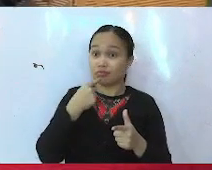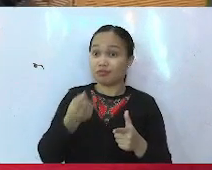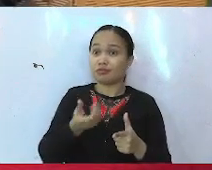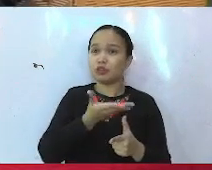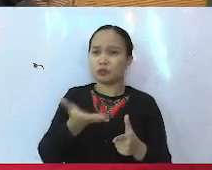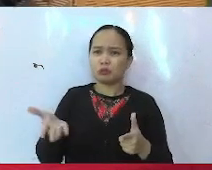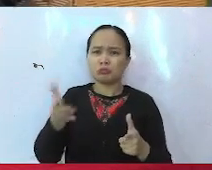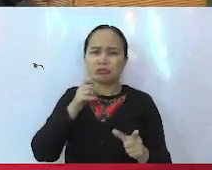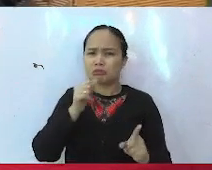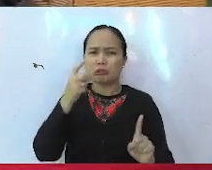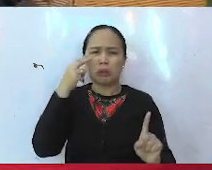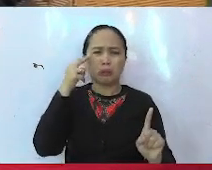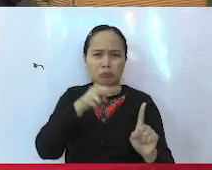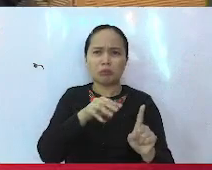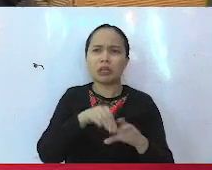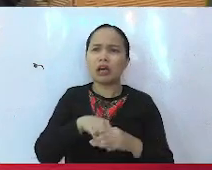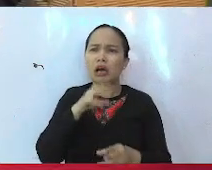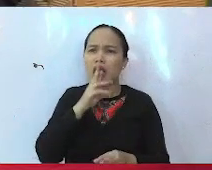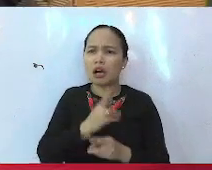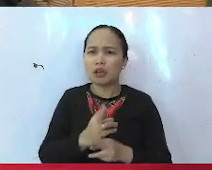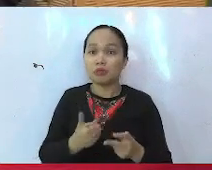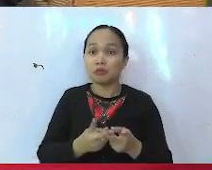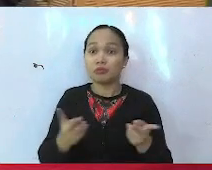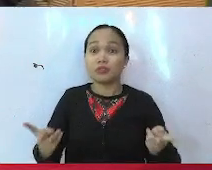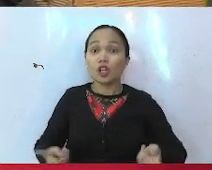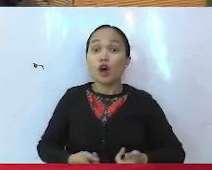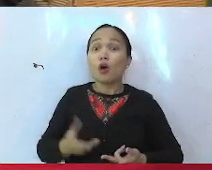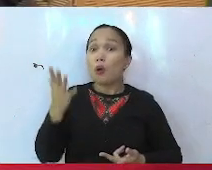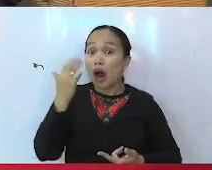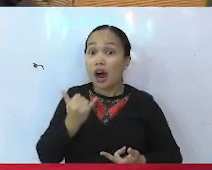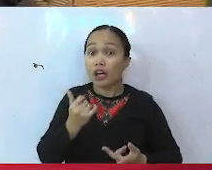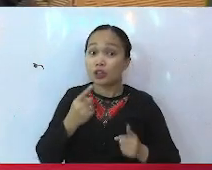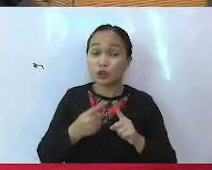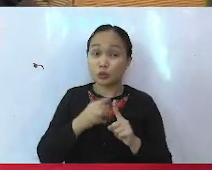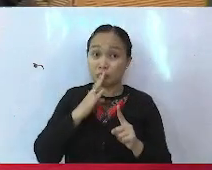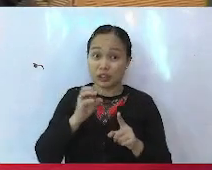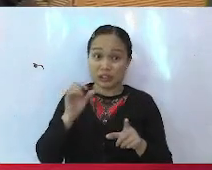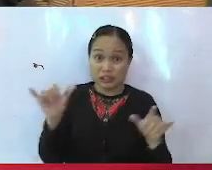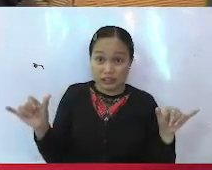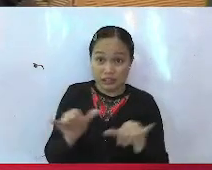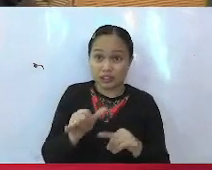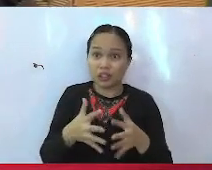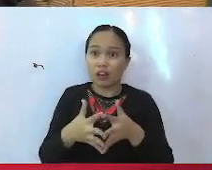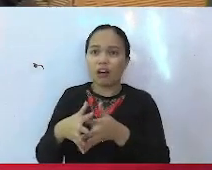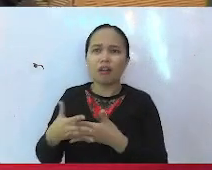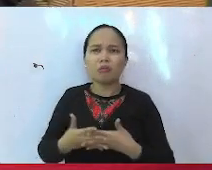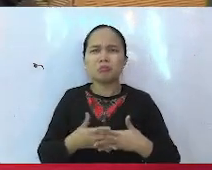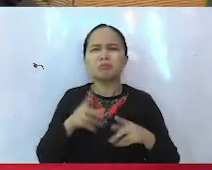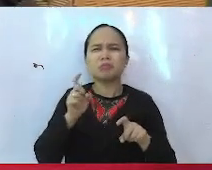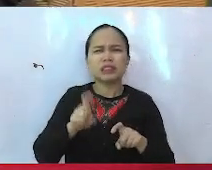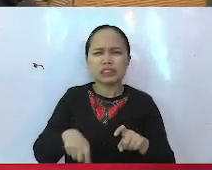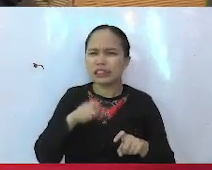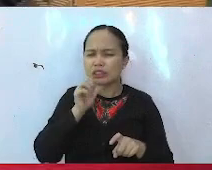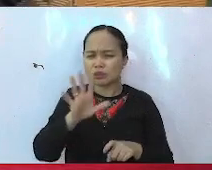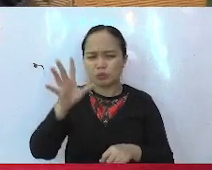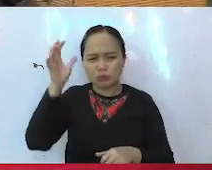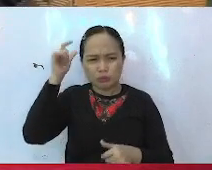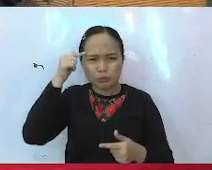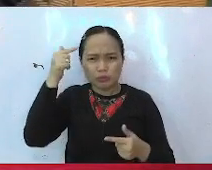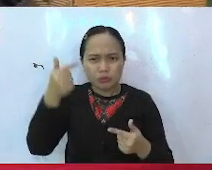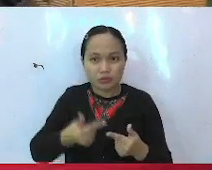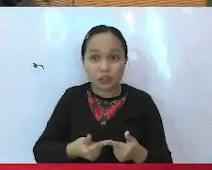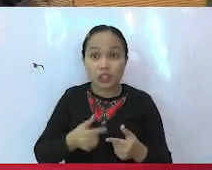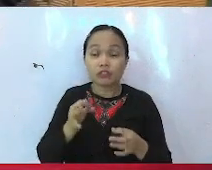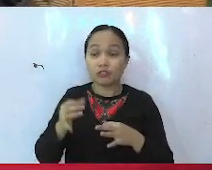Yeah, amen. That's right. That's right. To be like an American should not be your goal. If God wanted you to be